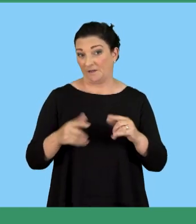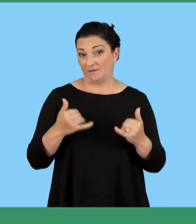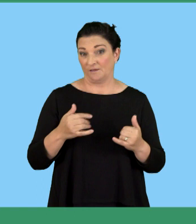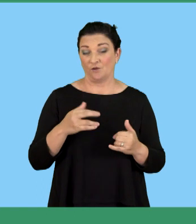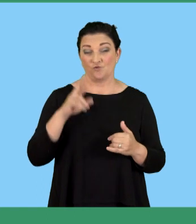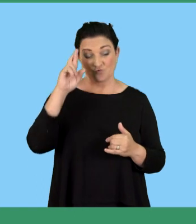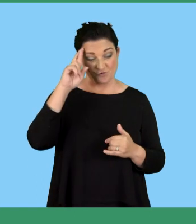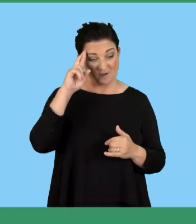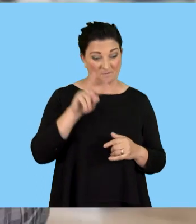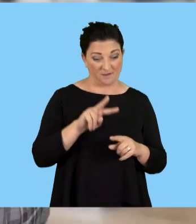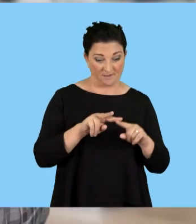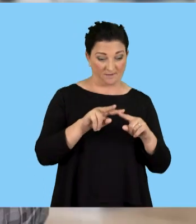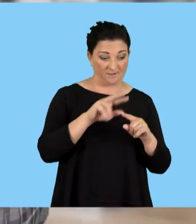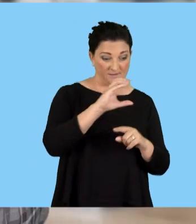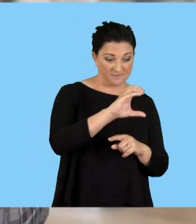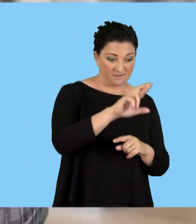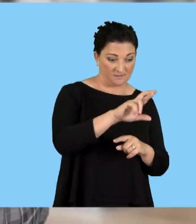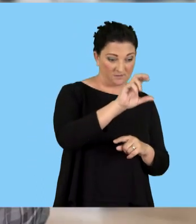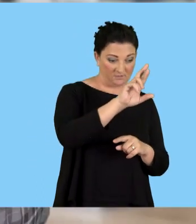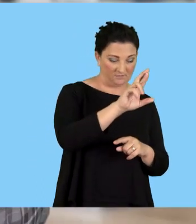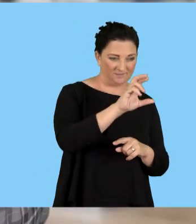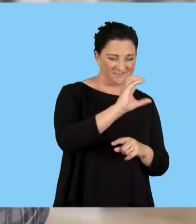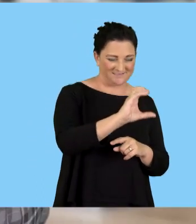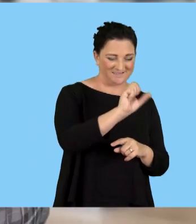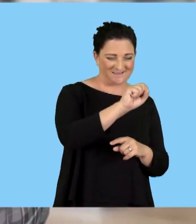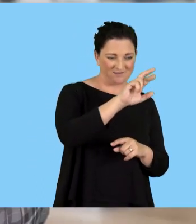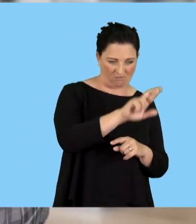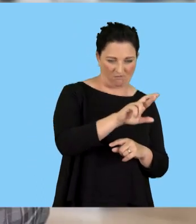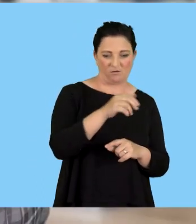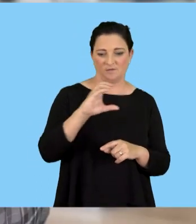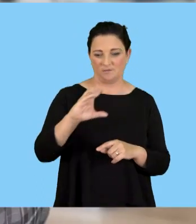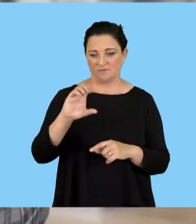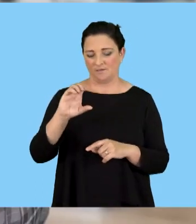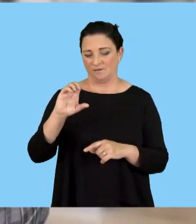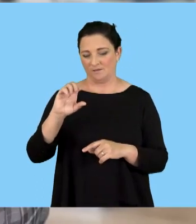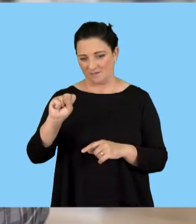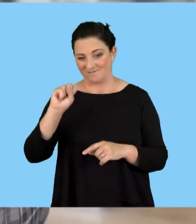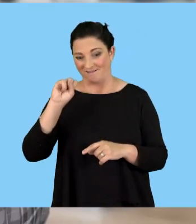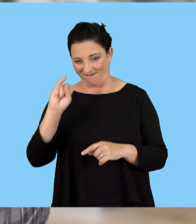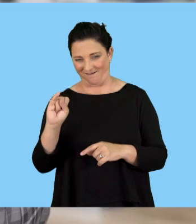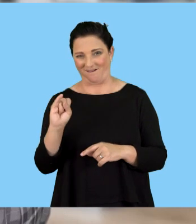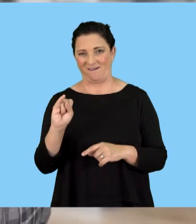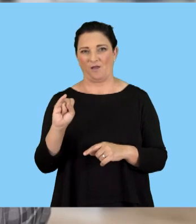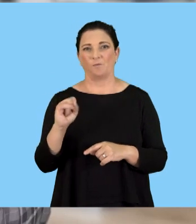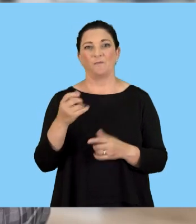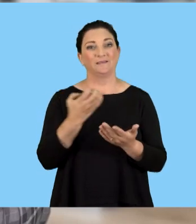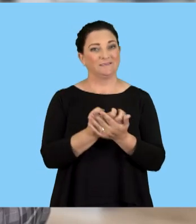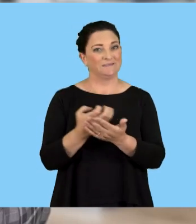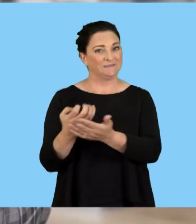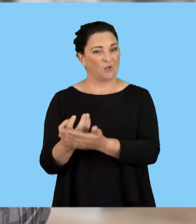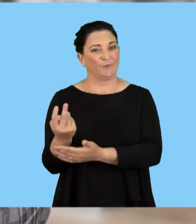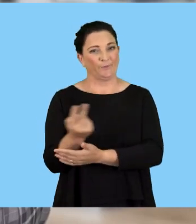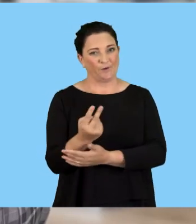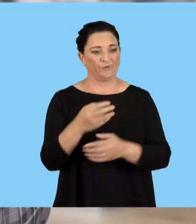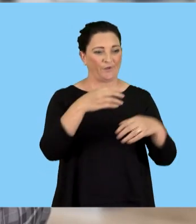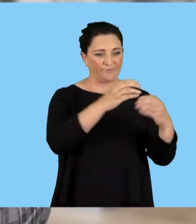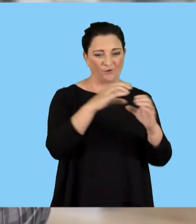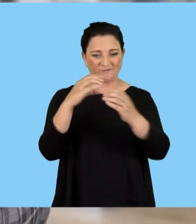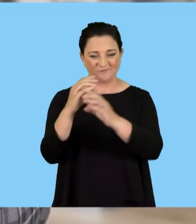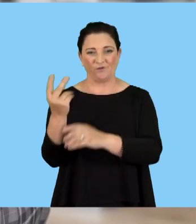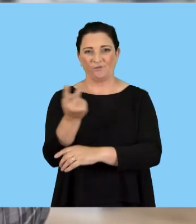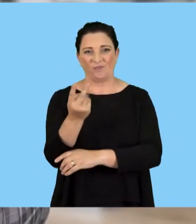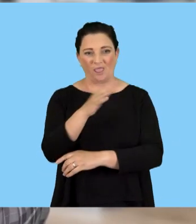not receive those scarce resources that the business is trying to give to the community. So that becomes a problem.